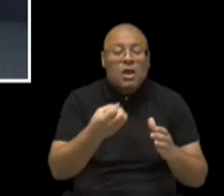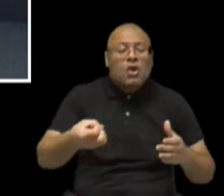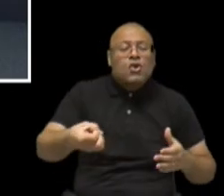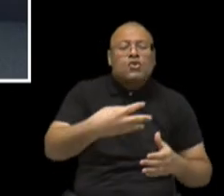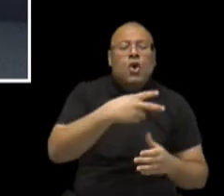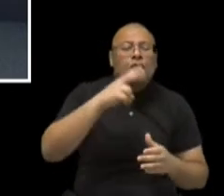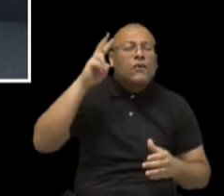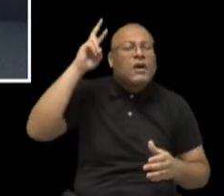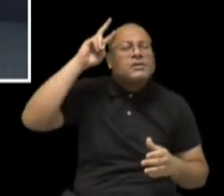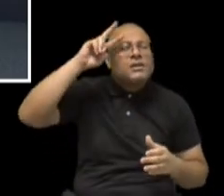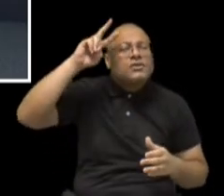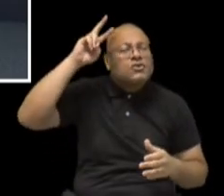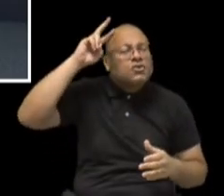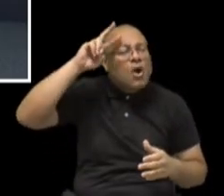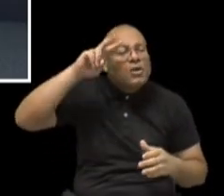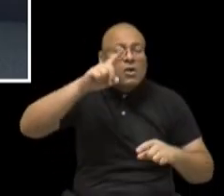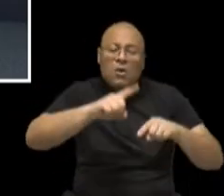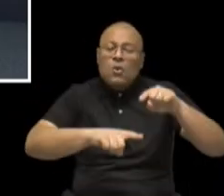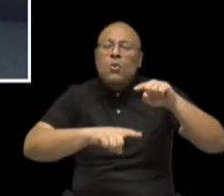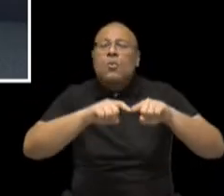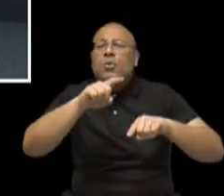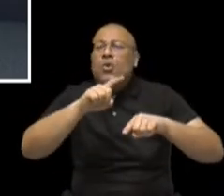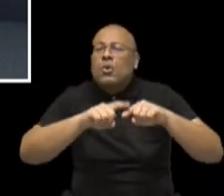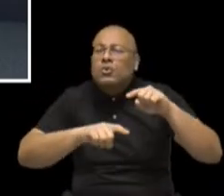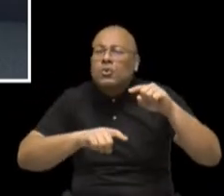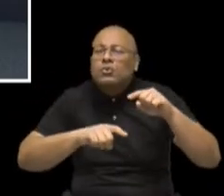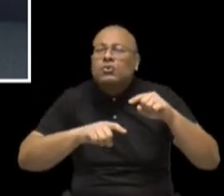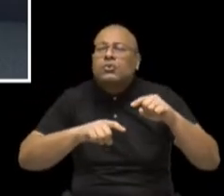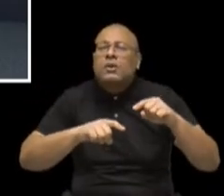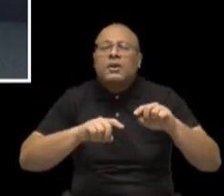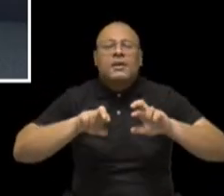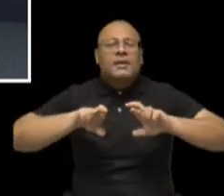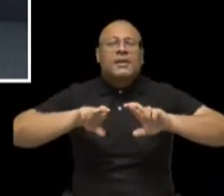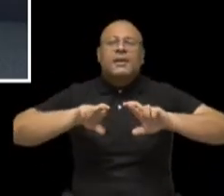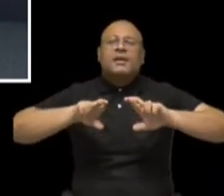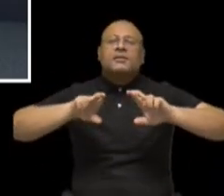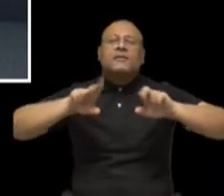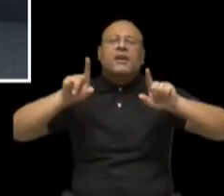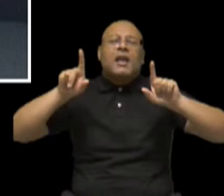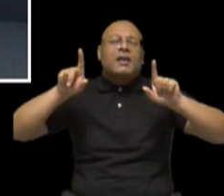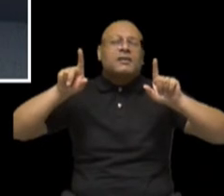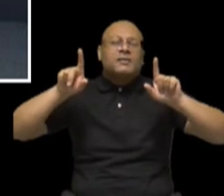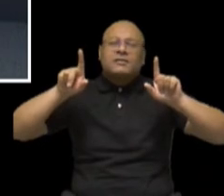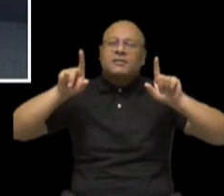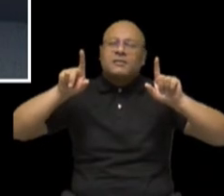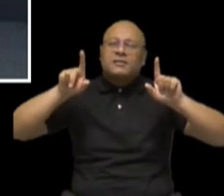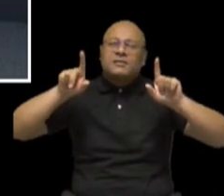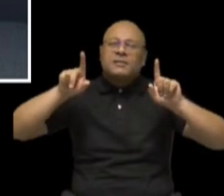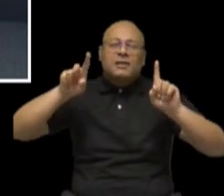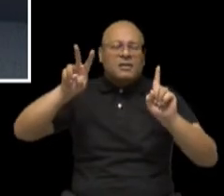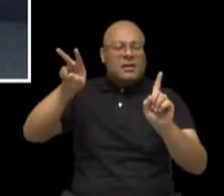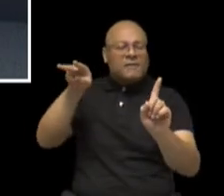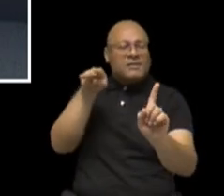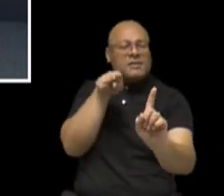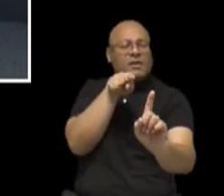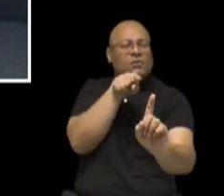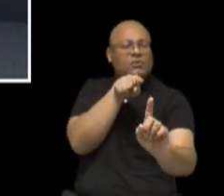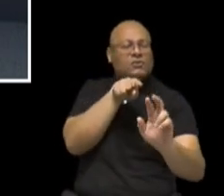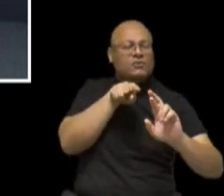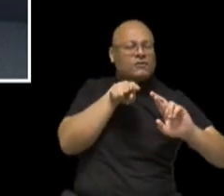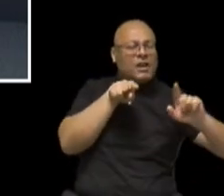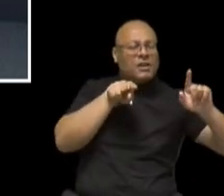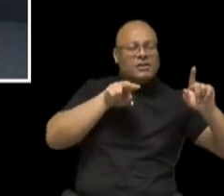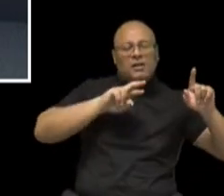from something that existed and see it with different eyes and under in a, from a different angle. What